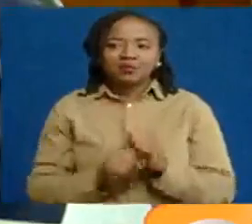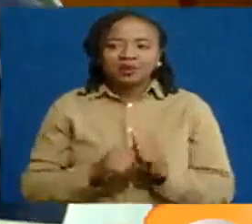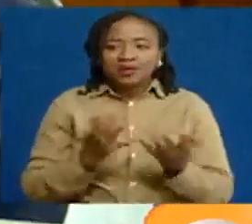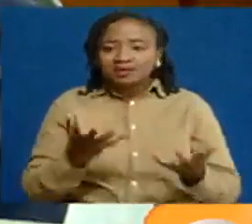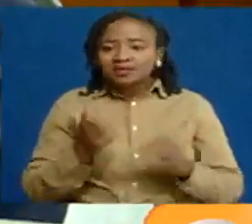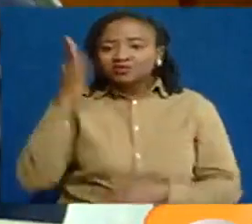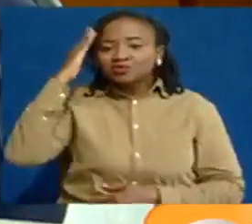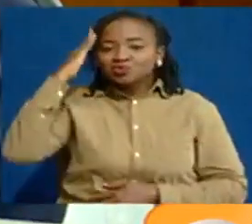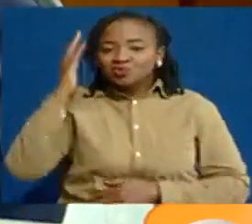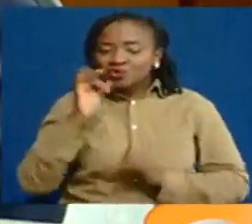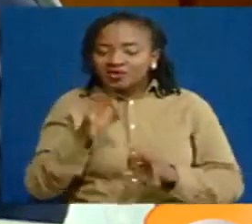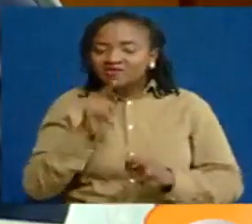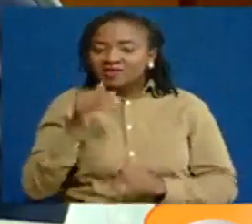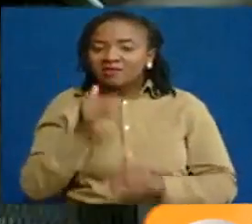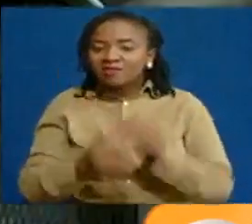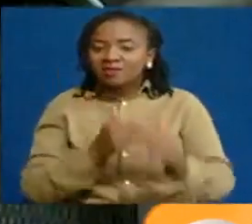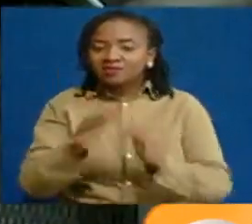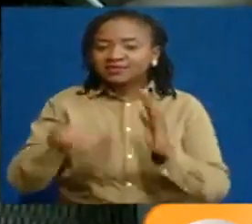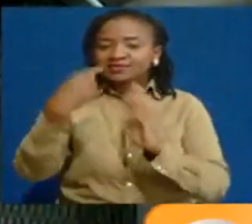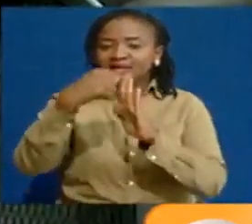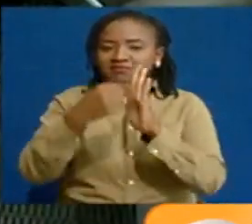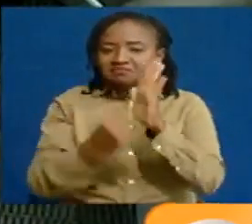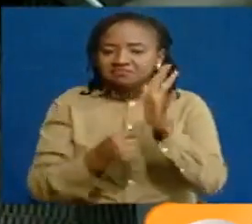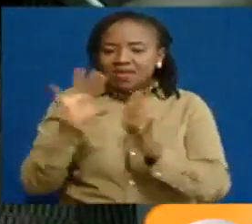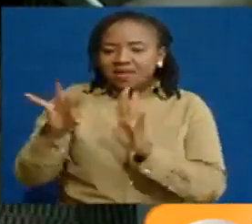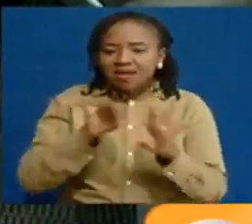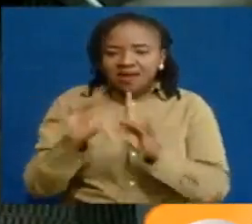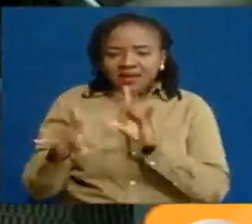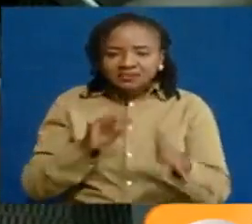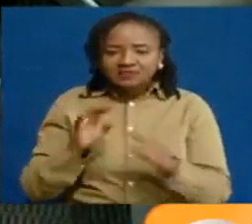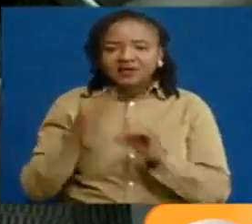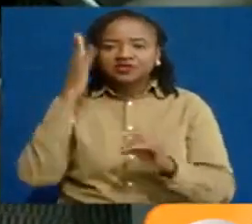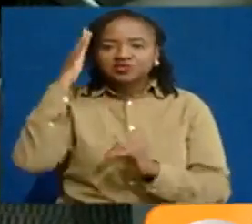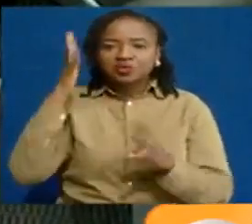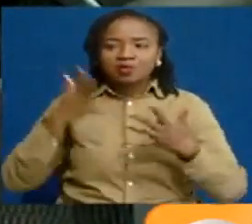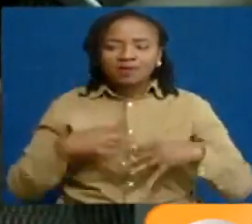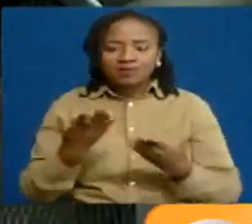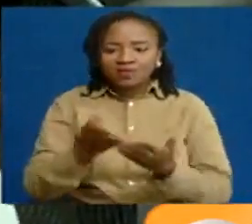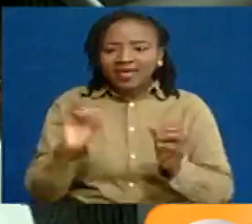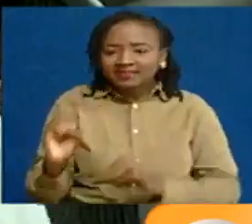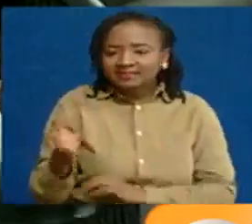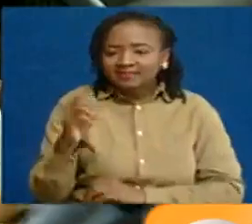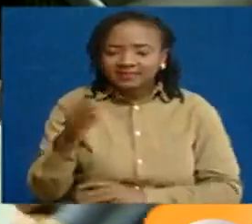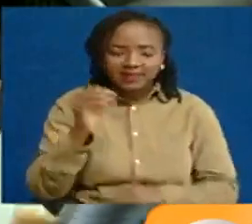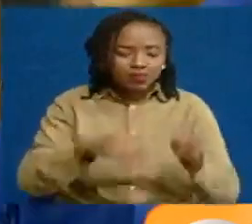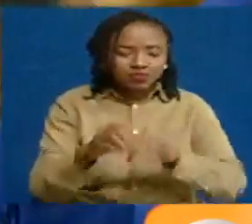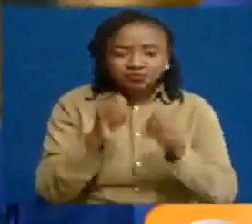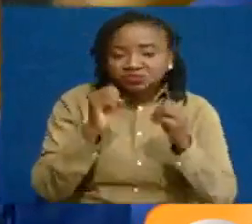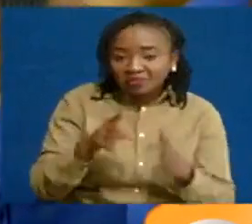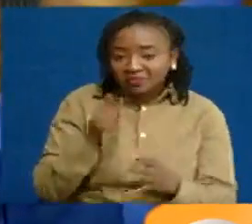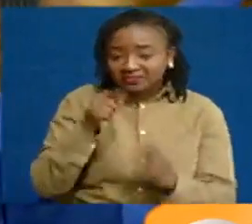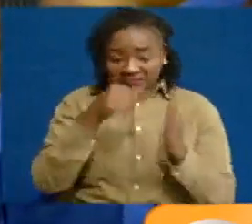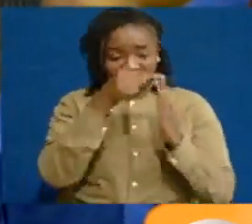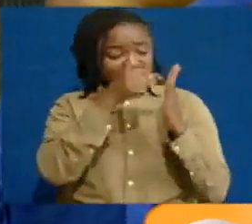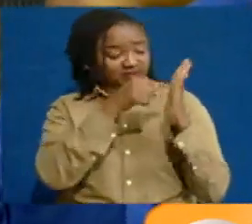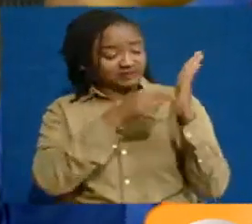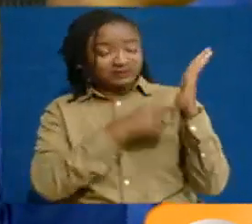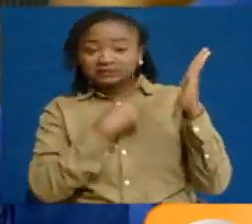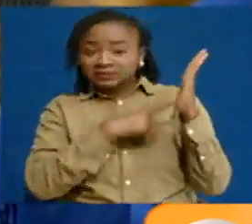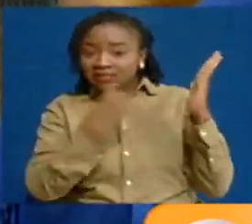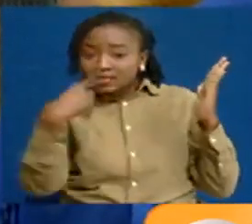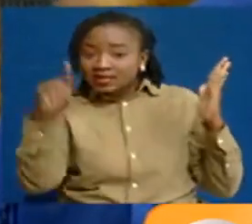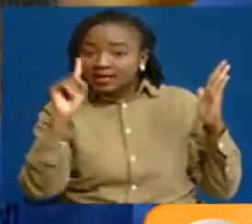accuracy and criteria used to arrive at the contributions to be made by the informal sector households. So that is what we